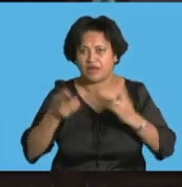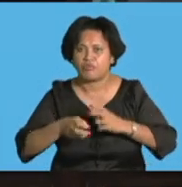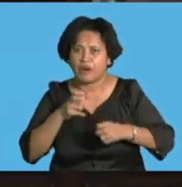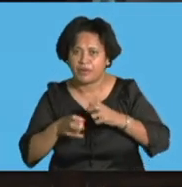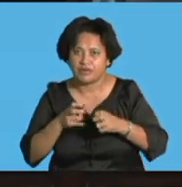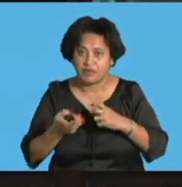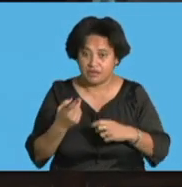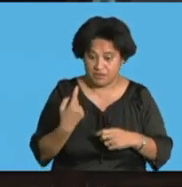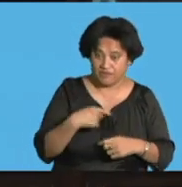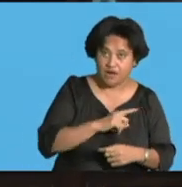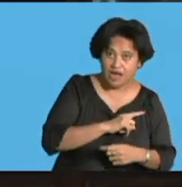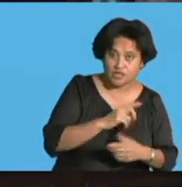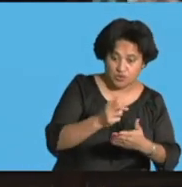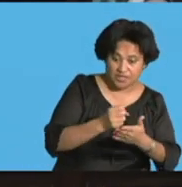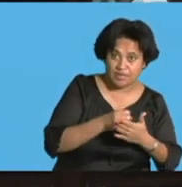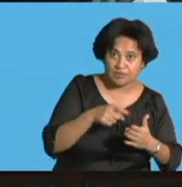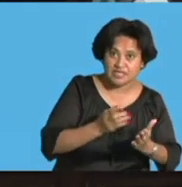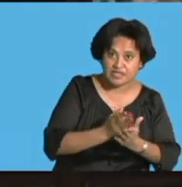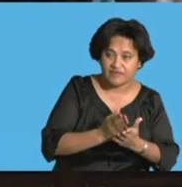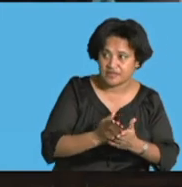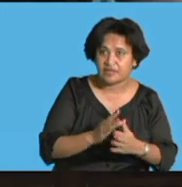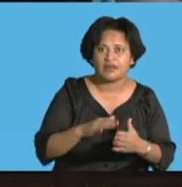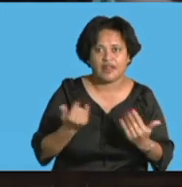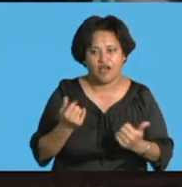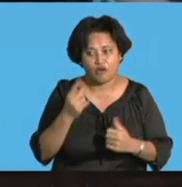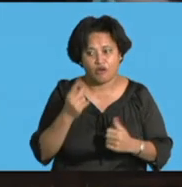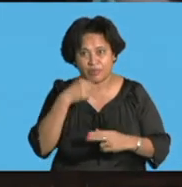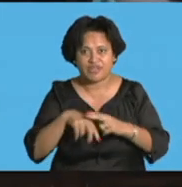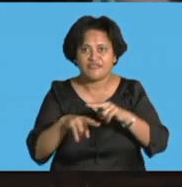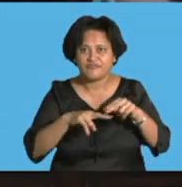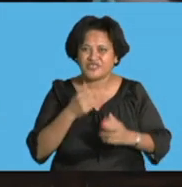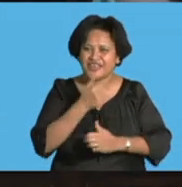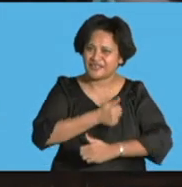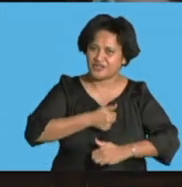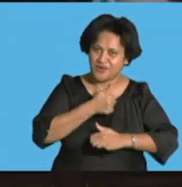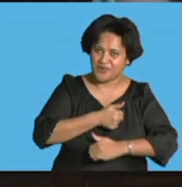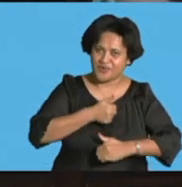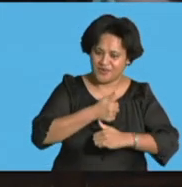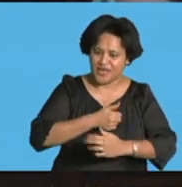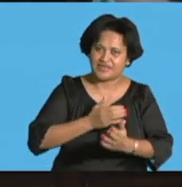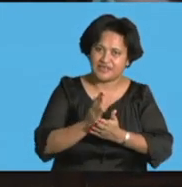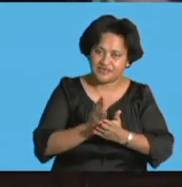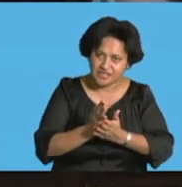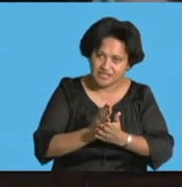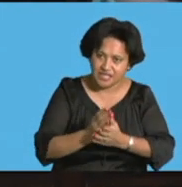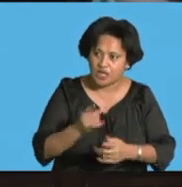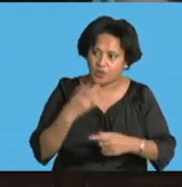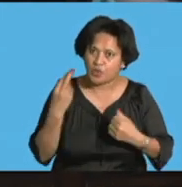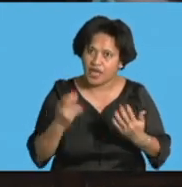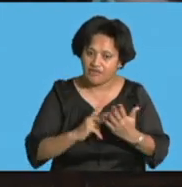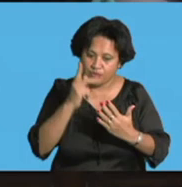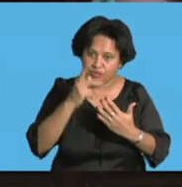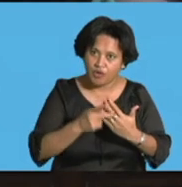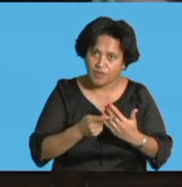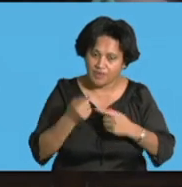preserving the services Fijians have come to enjoy, and in fact, growing with new programs and initiatives, is truly